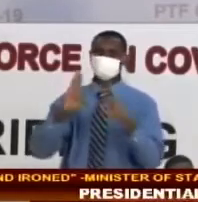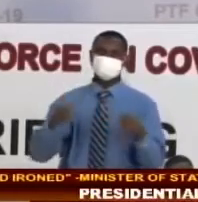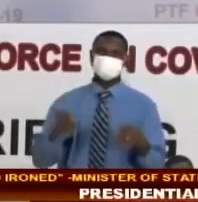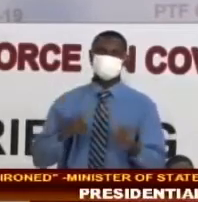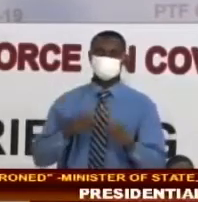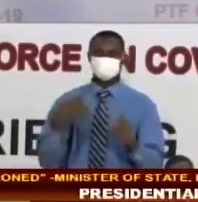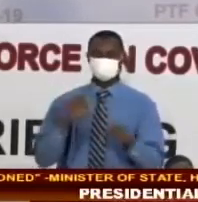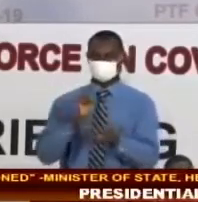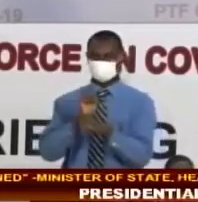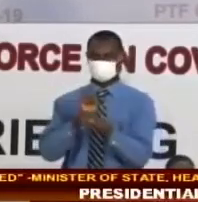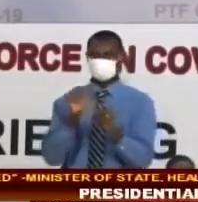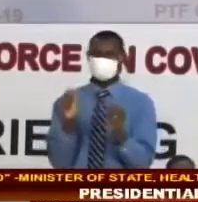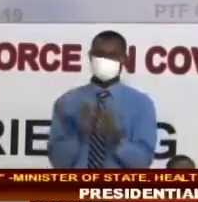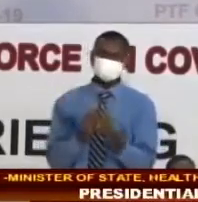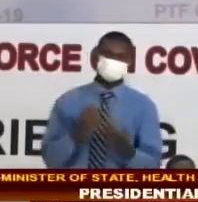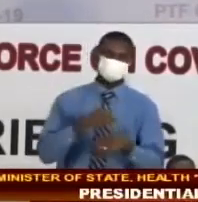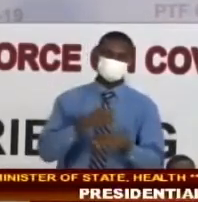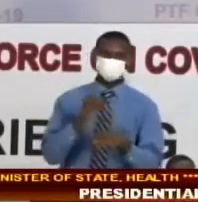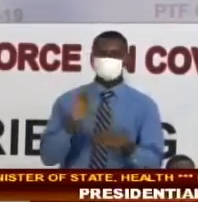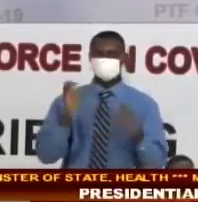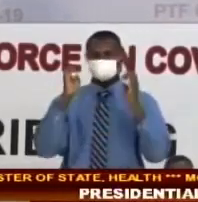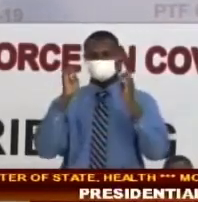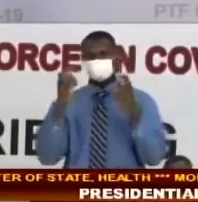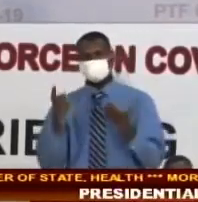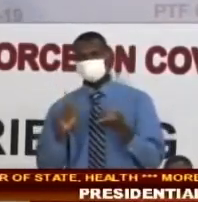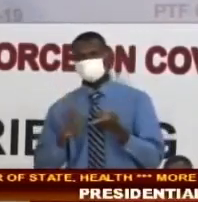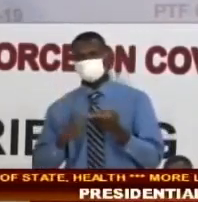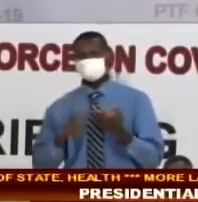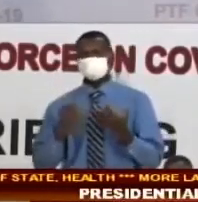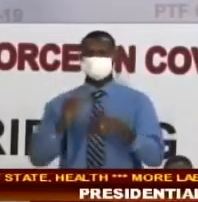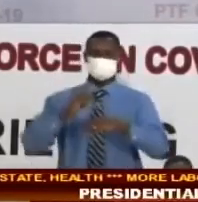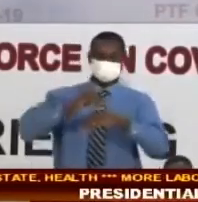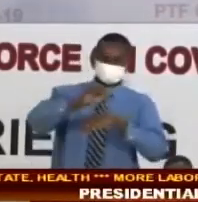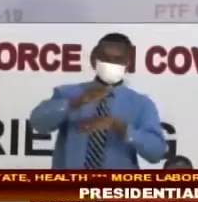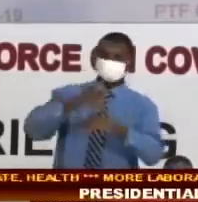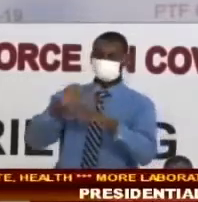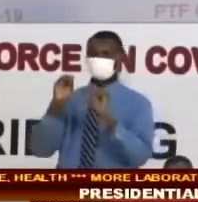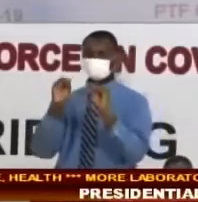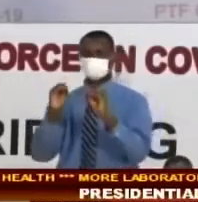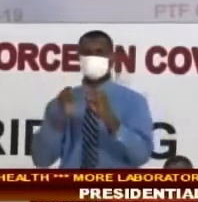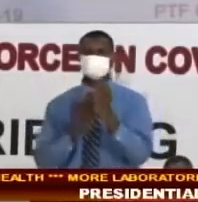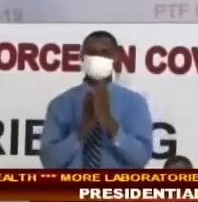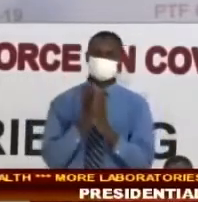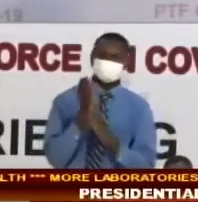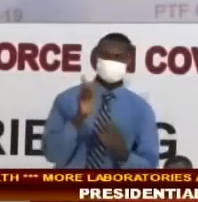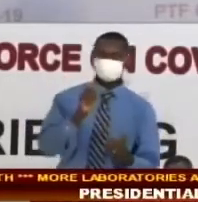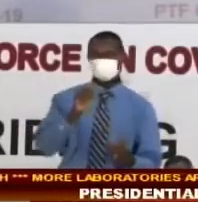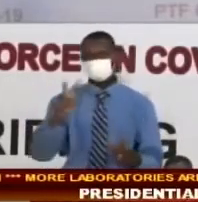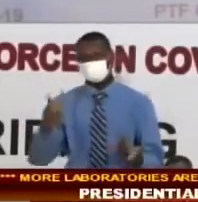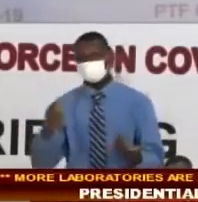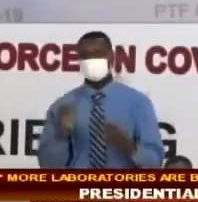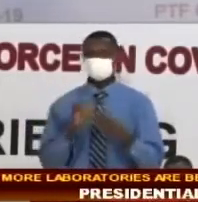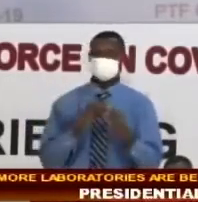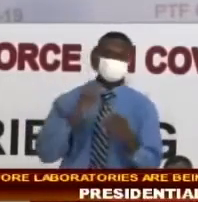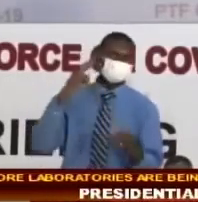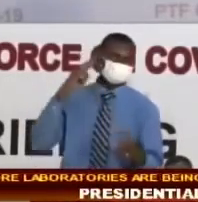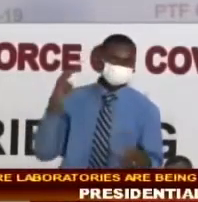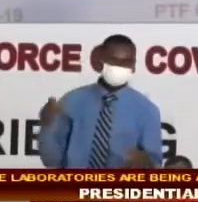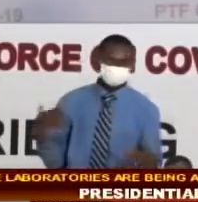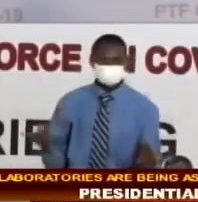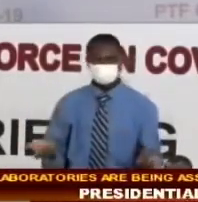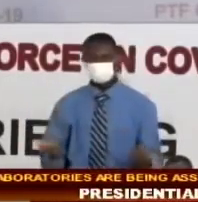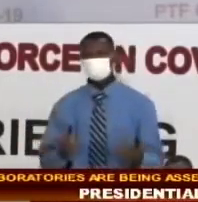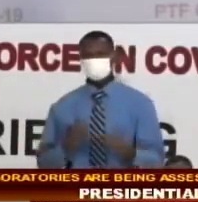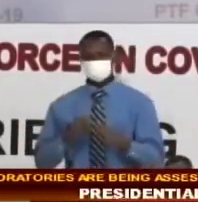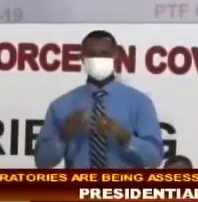is available to terrestrial broadcast media, not just online. And if you don't have devices, then you can watch them on TV. We